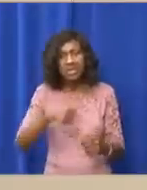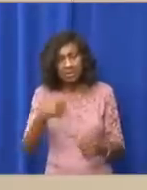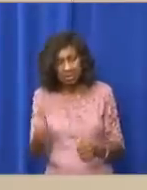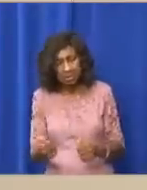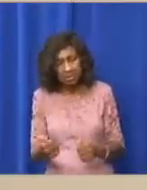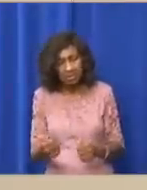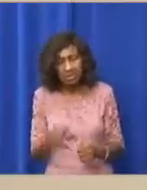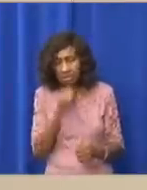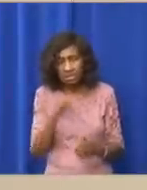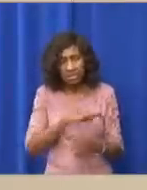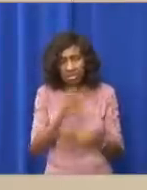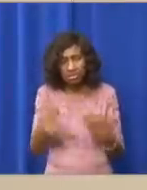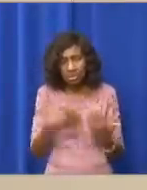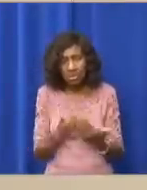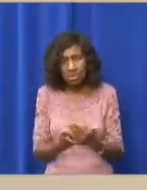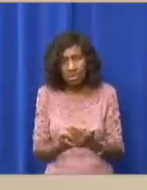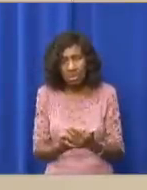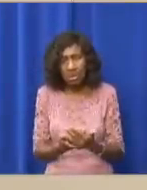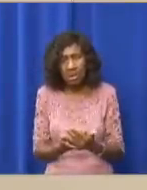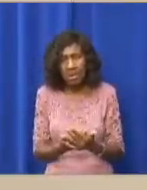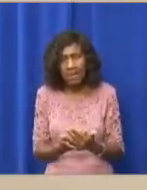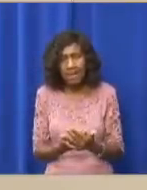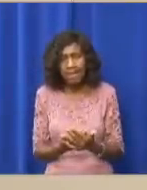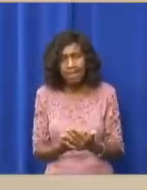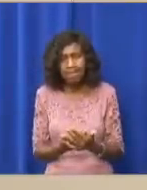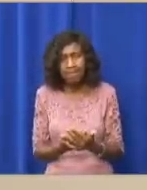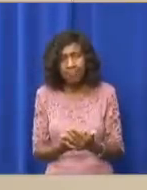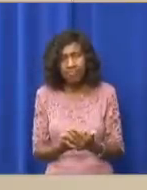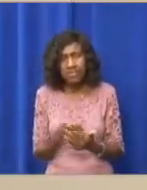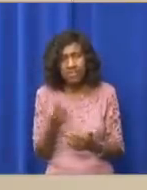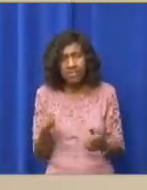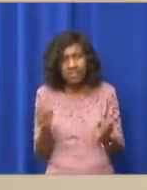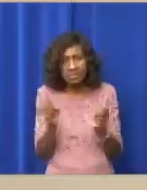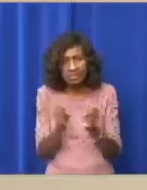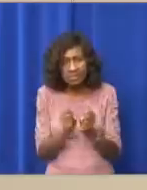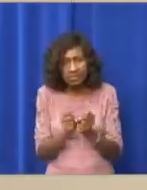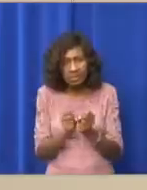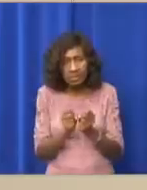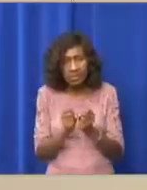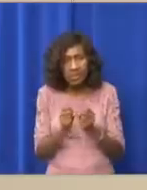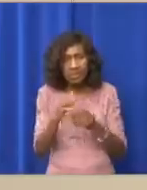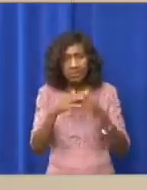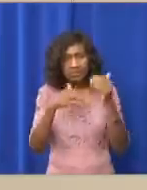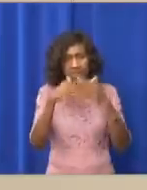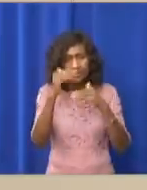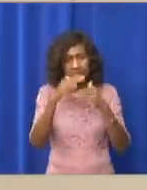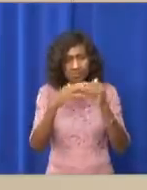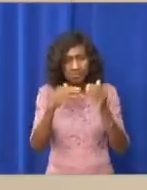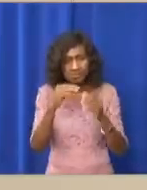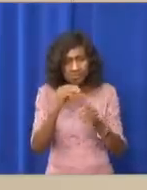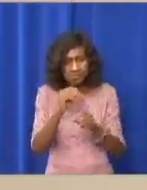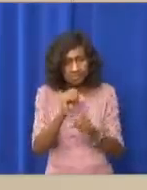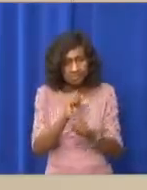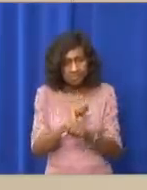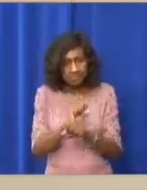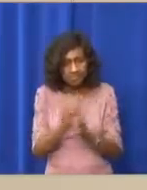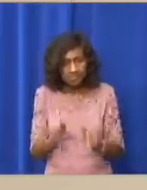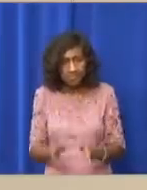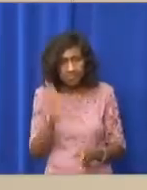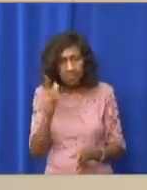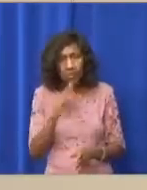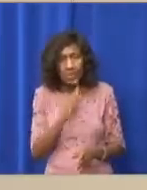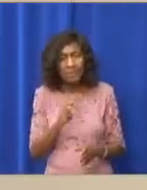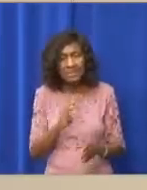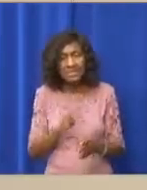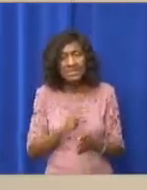project. And in the case of the small companies, all of their personnel will be tested before they're allowed back on.